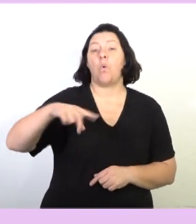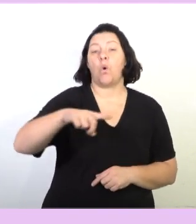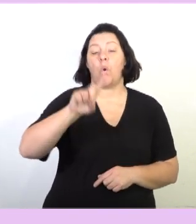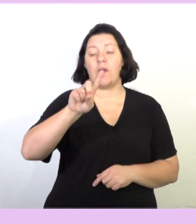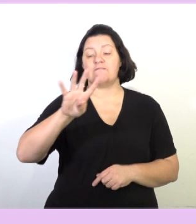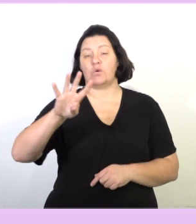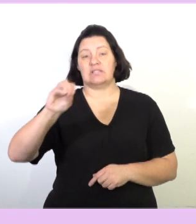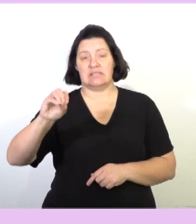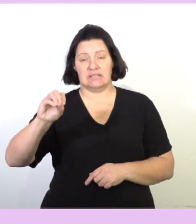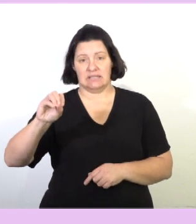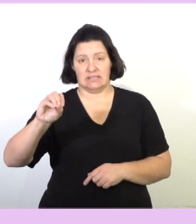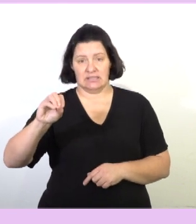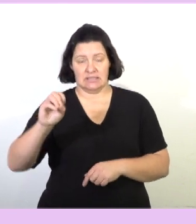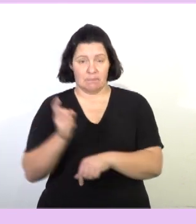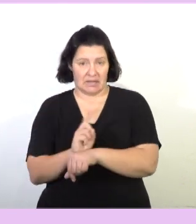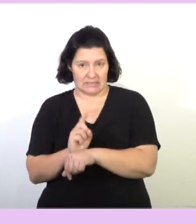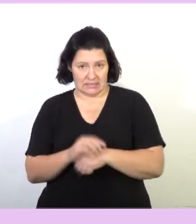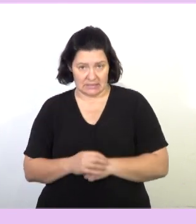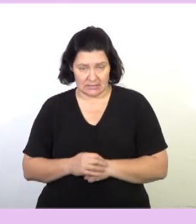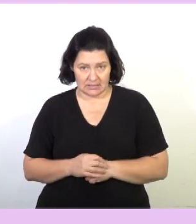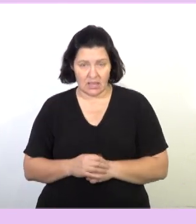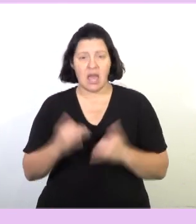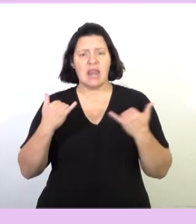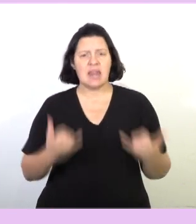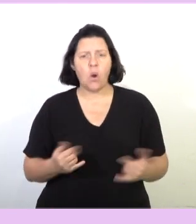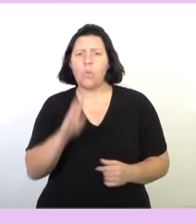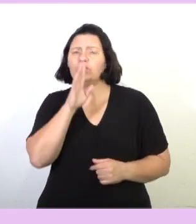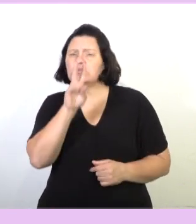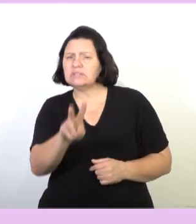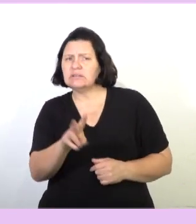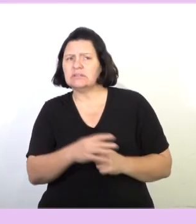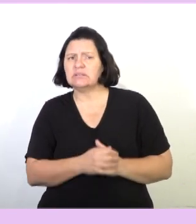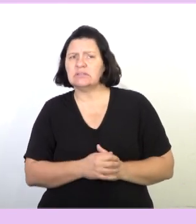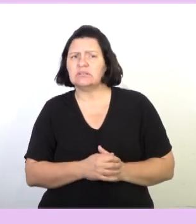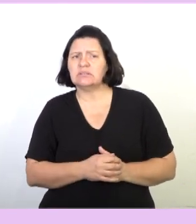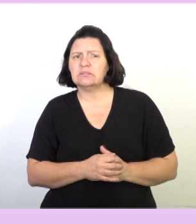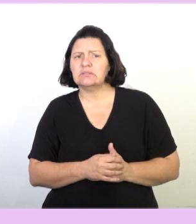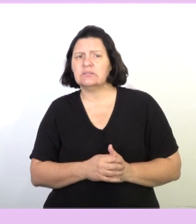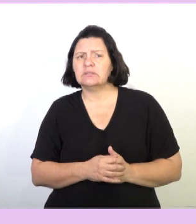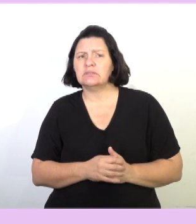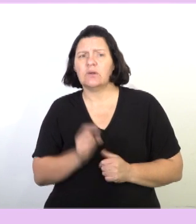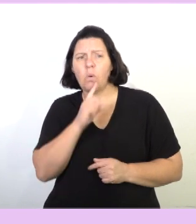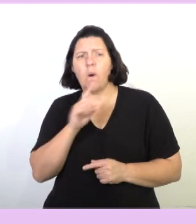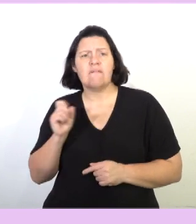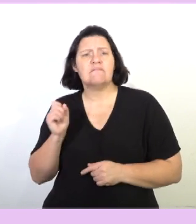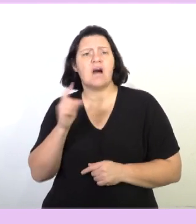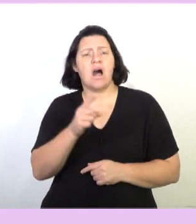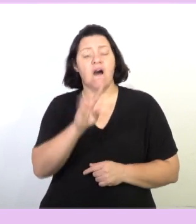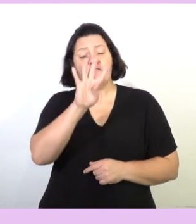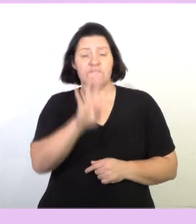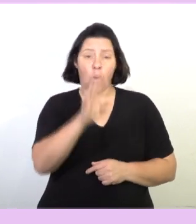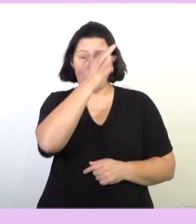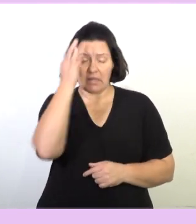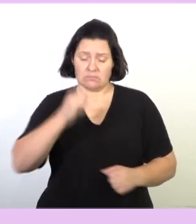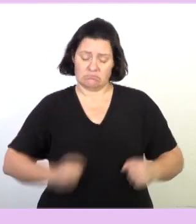walked 140 minutes. So this time we are looking for how many, what distance shall he have covered if he